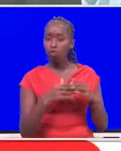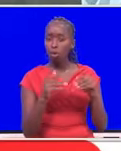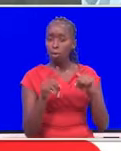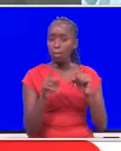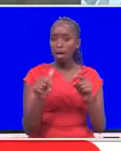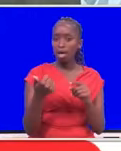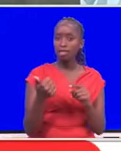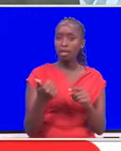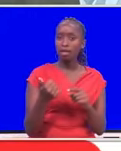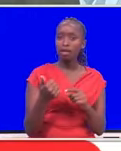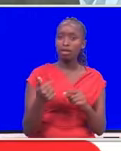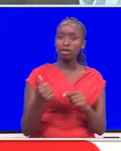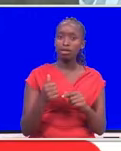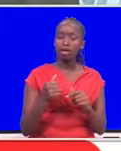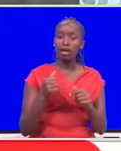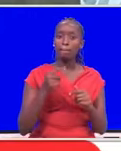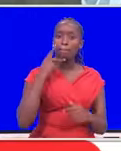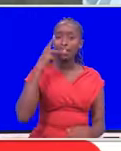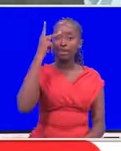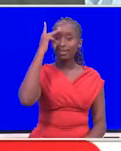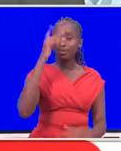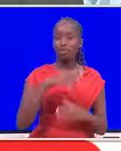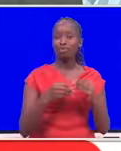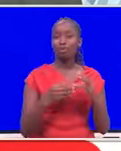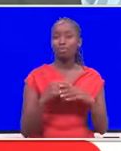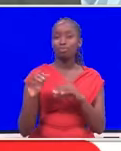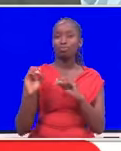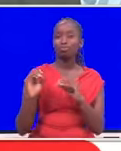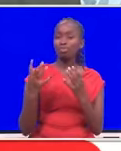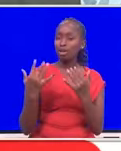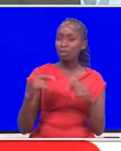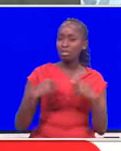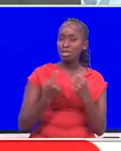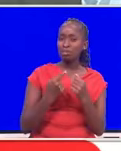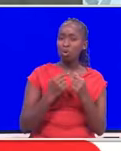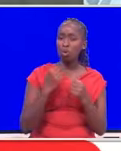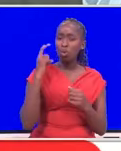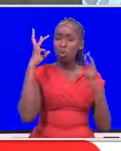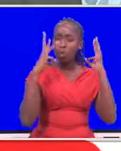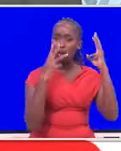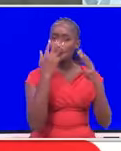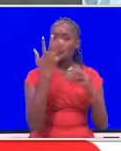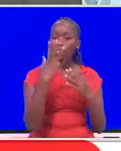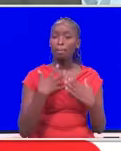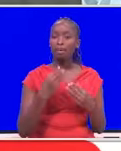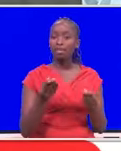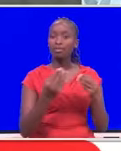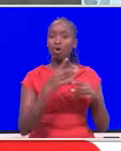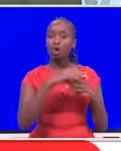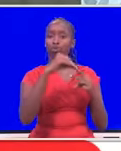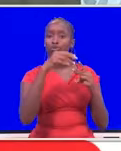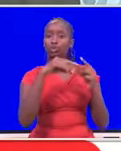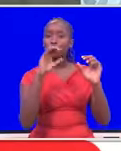sawa, so I was worried why hawako natupatia option. Yeah, mimi mwenye staki.